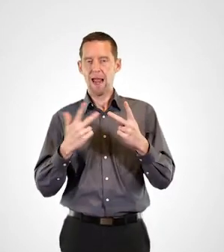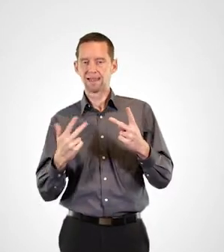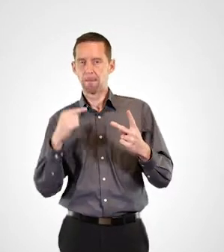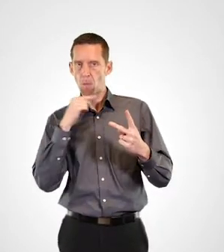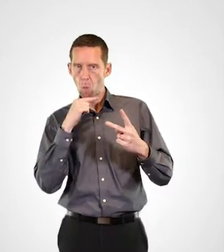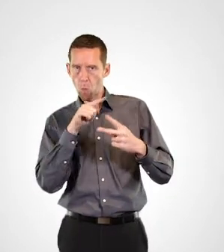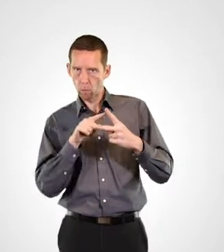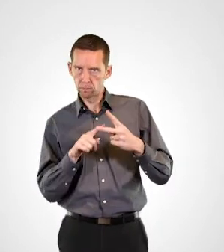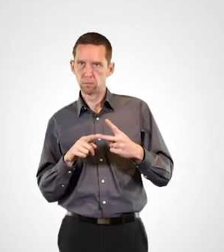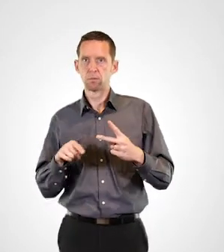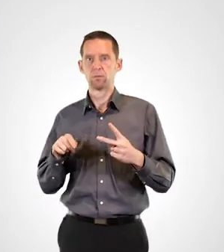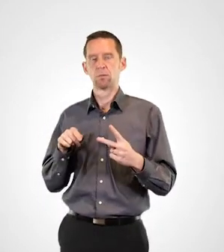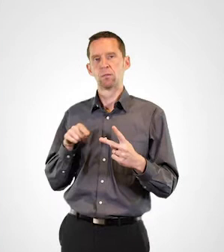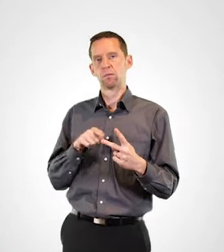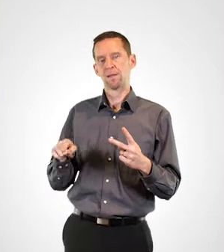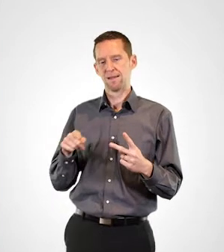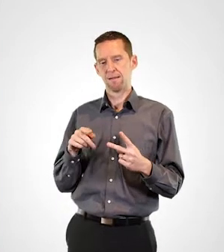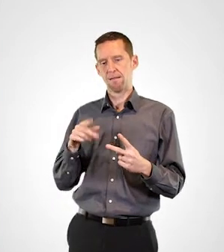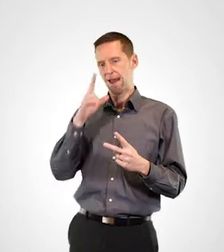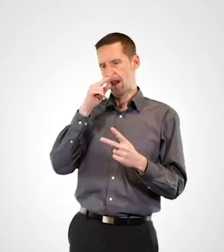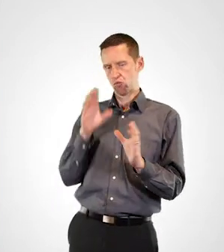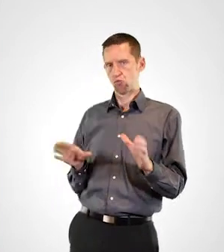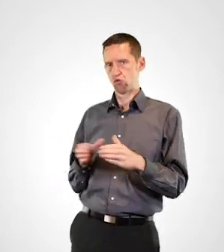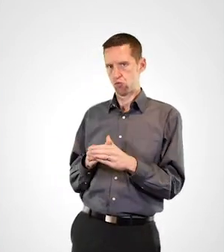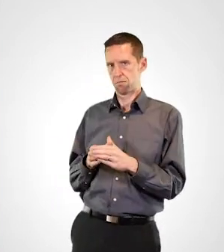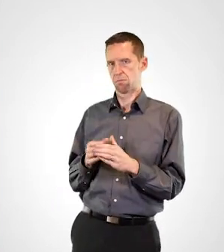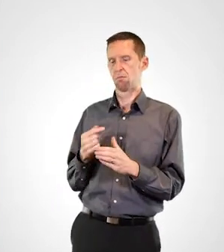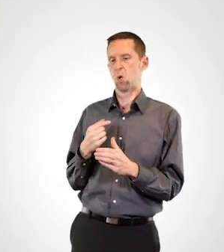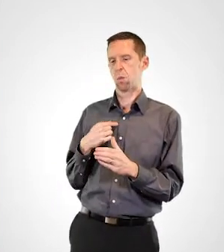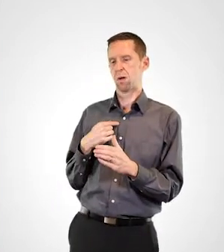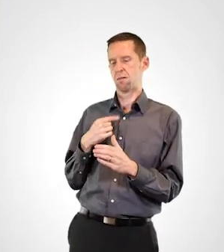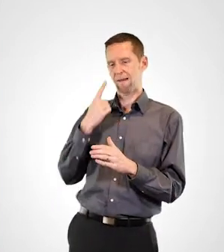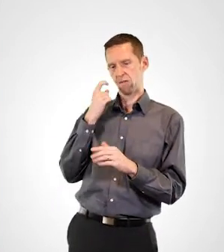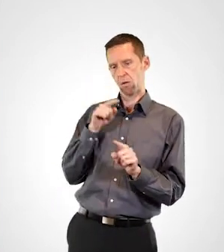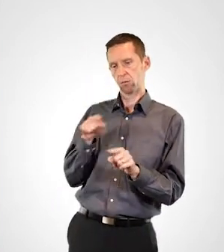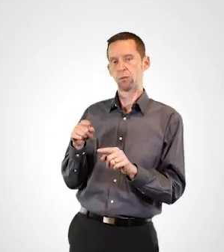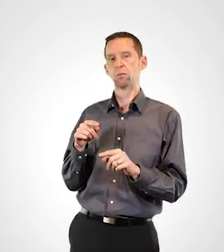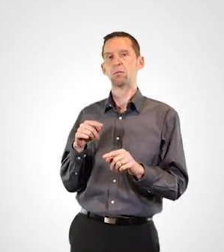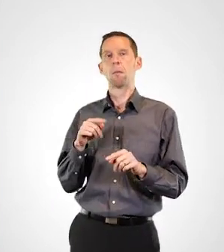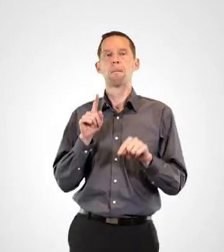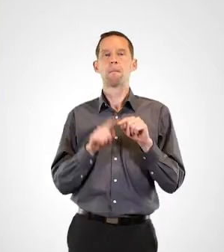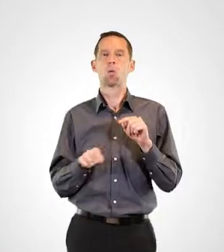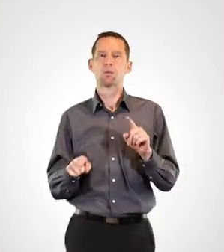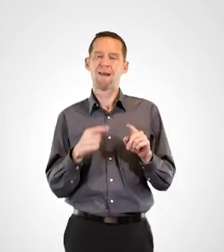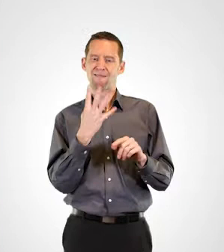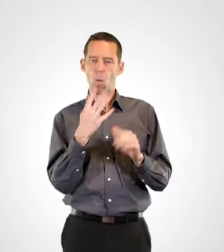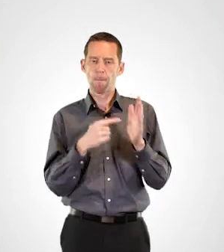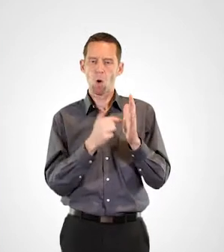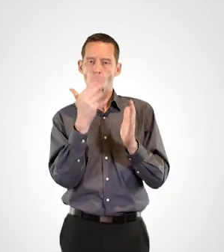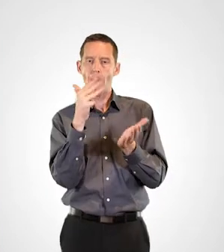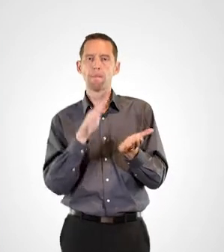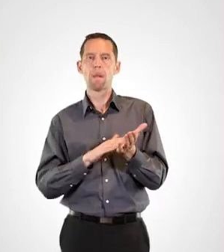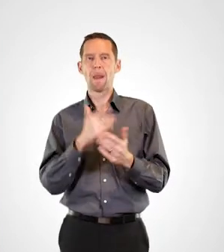were identified, this is a young, early identified group. They were identified on average by 4.9 months